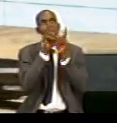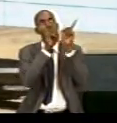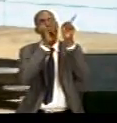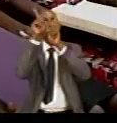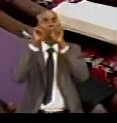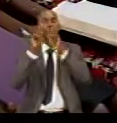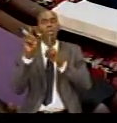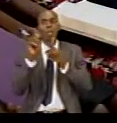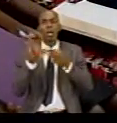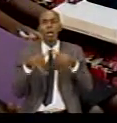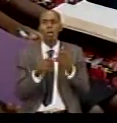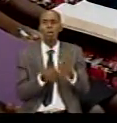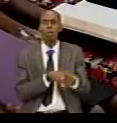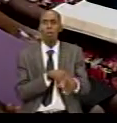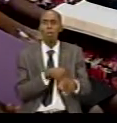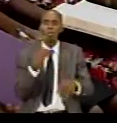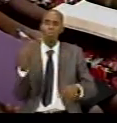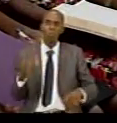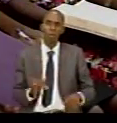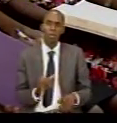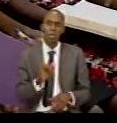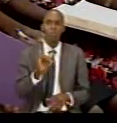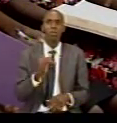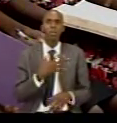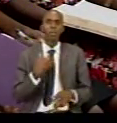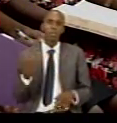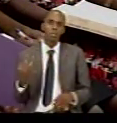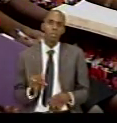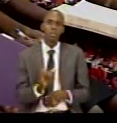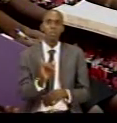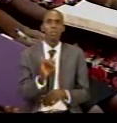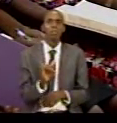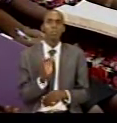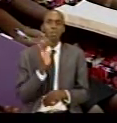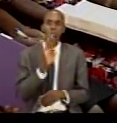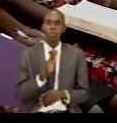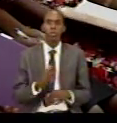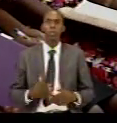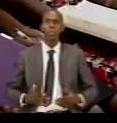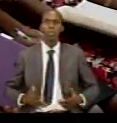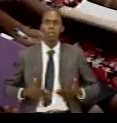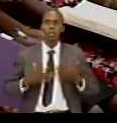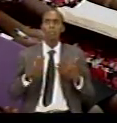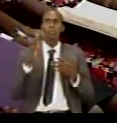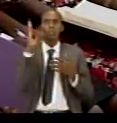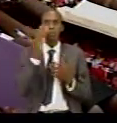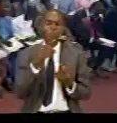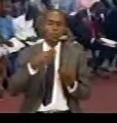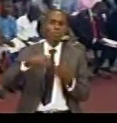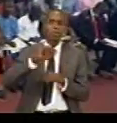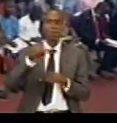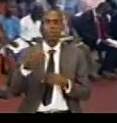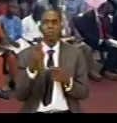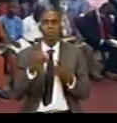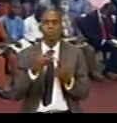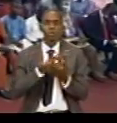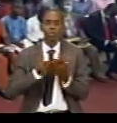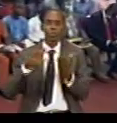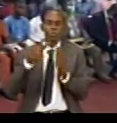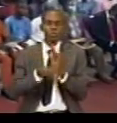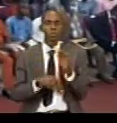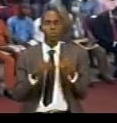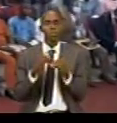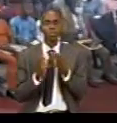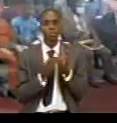how long? Forever and ever. Your life will turn others to righteousness.